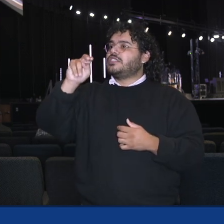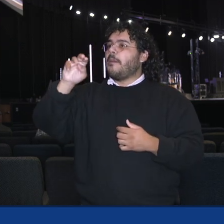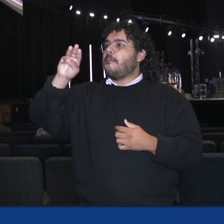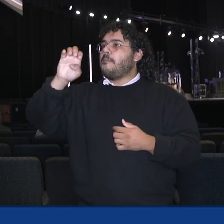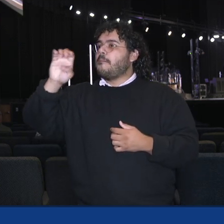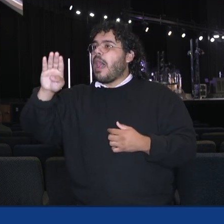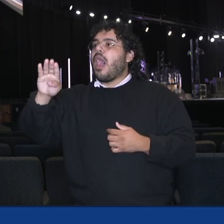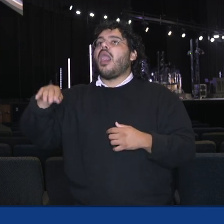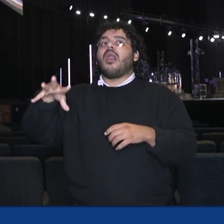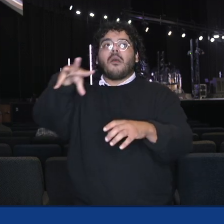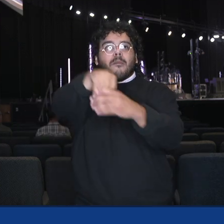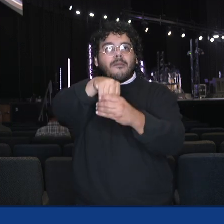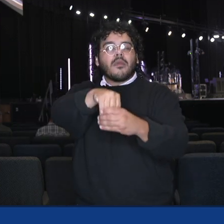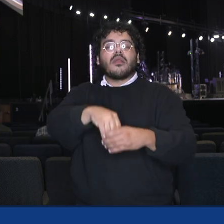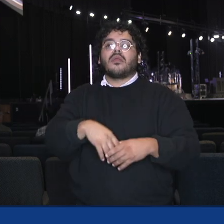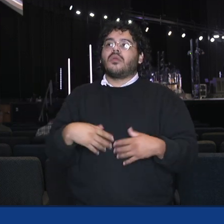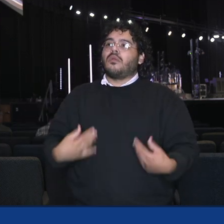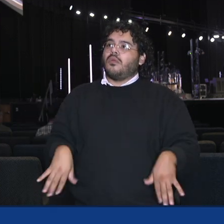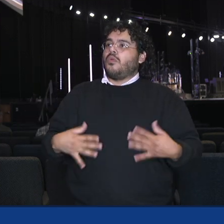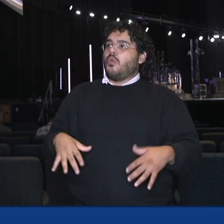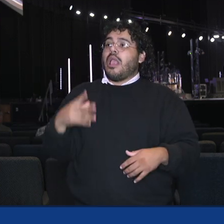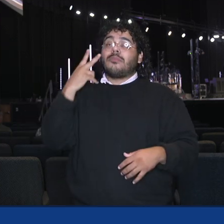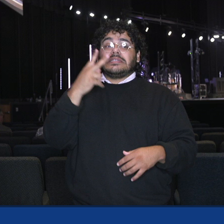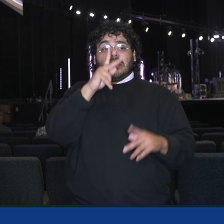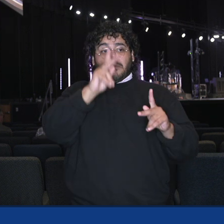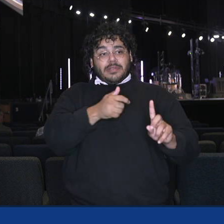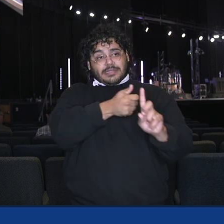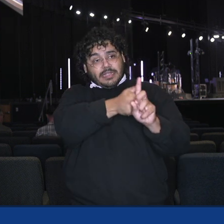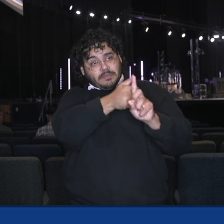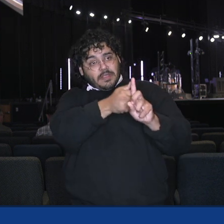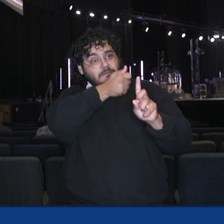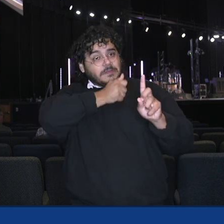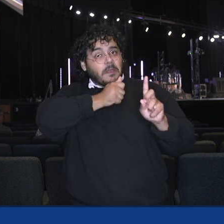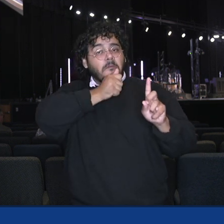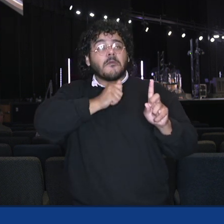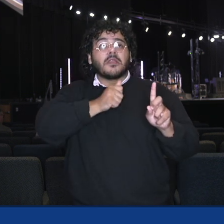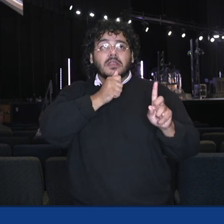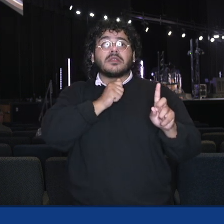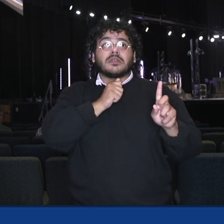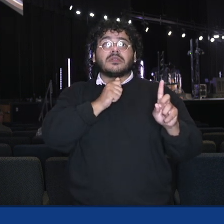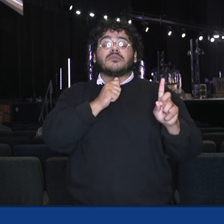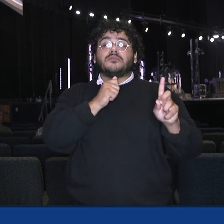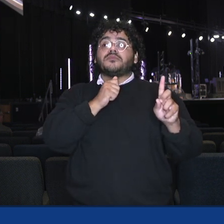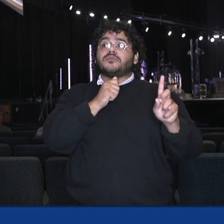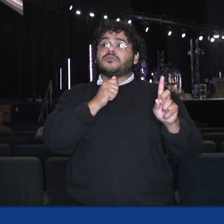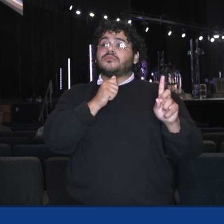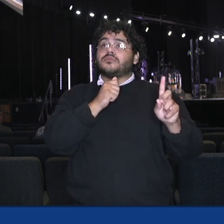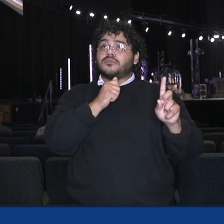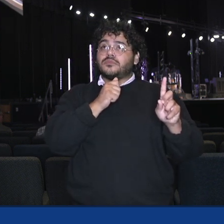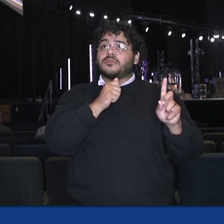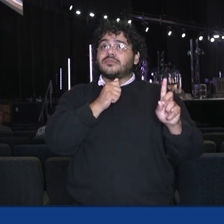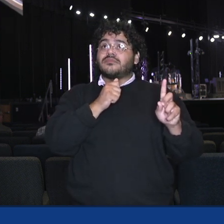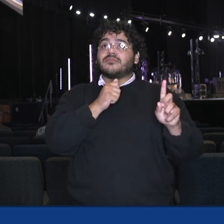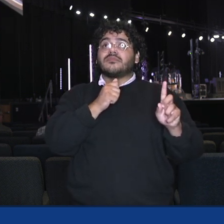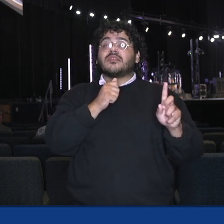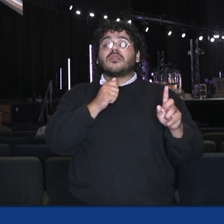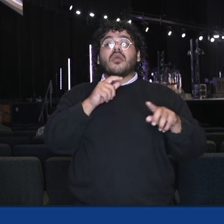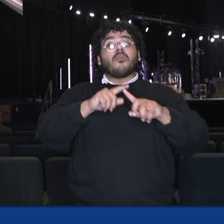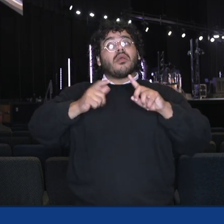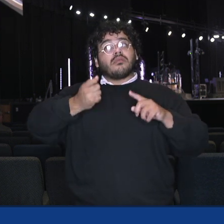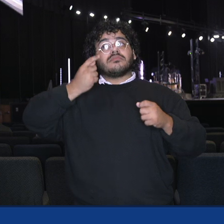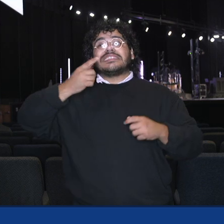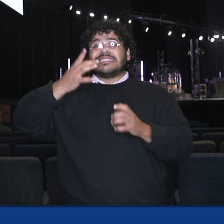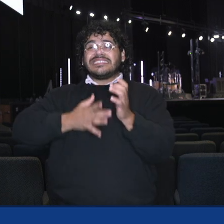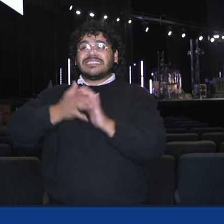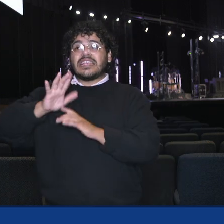And again, we see a person who is suffering. And the fourth thing I want you to notice is that Jesus' response to suffering is always